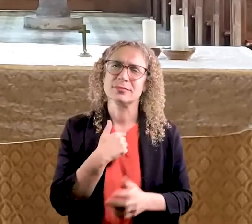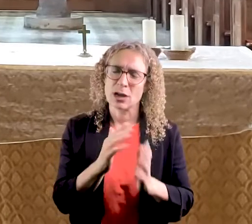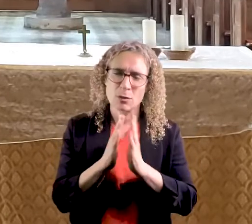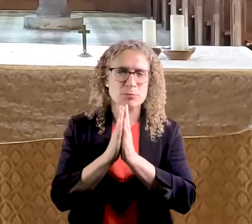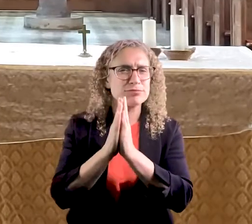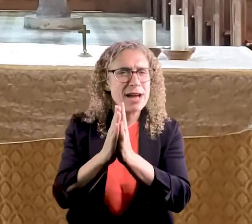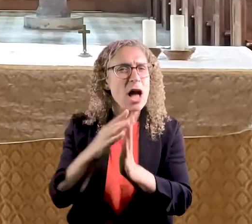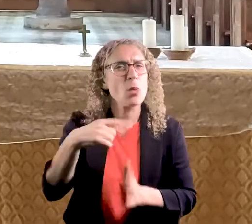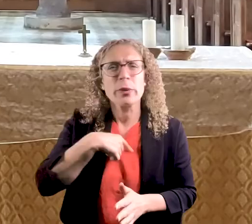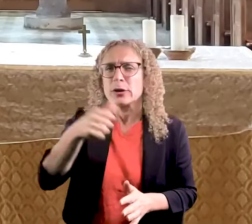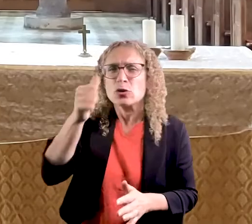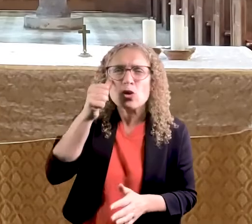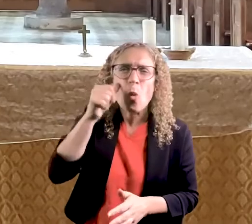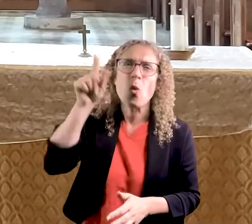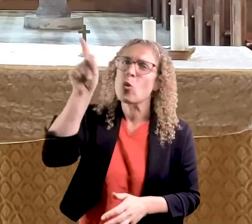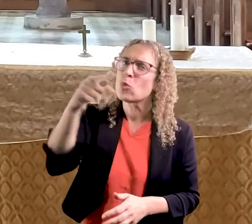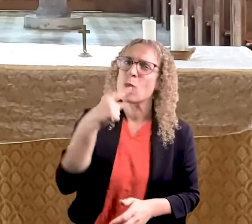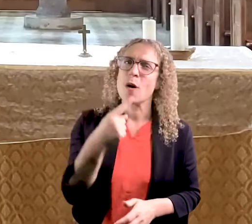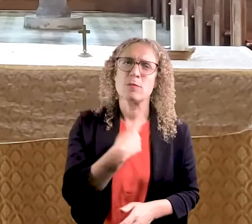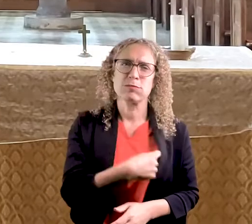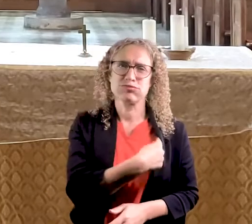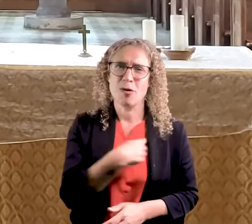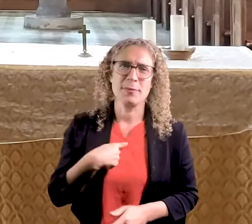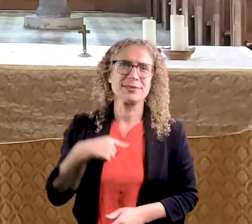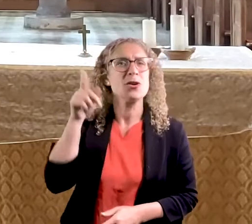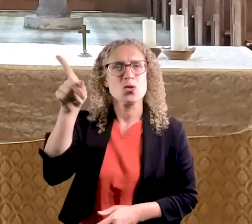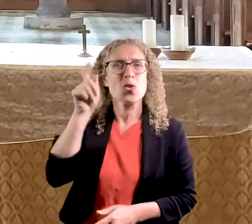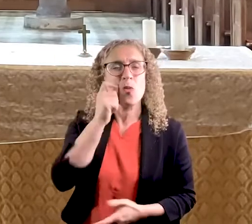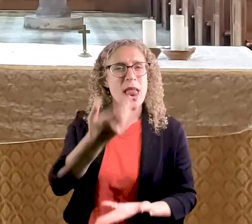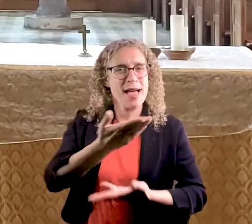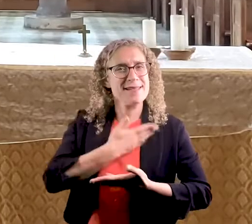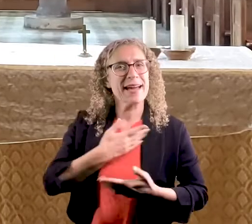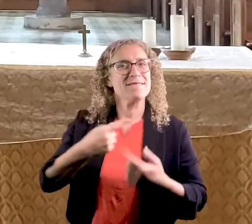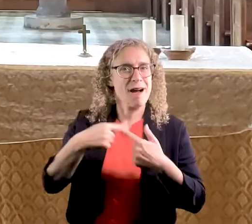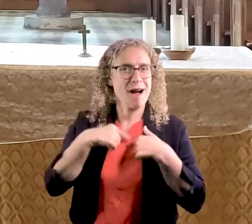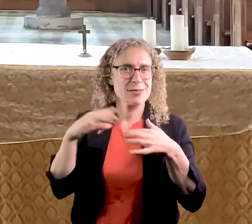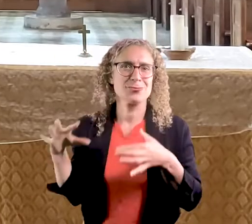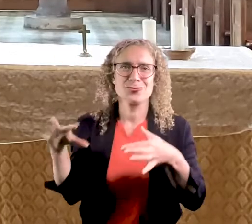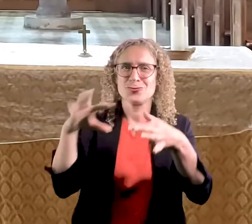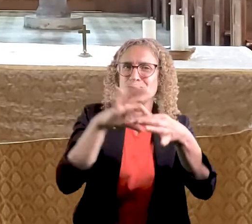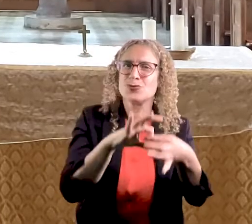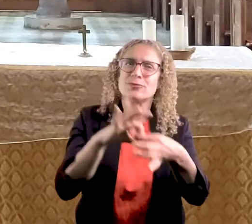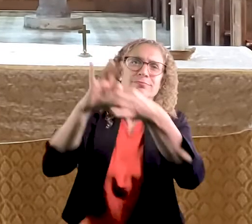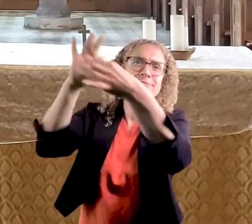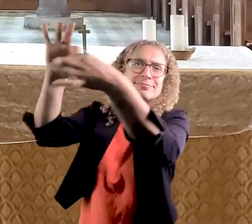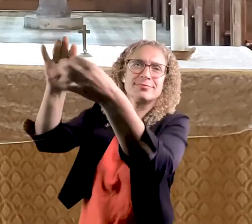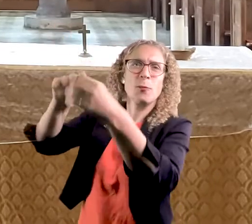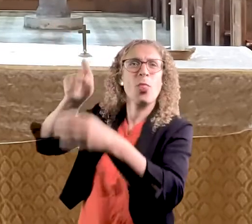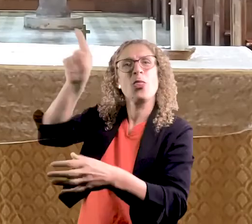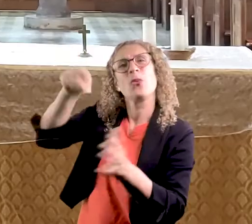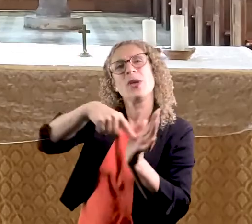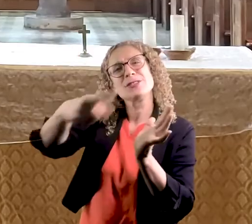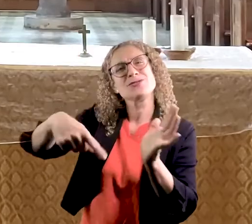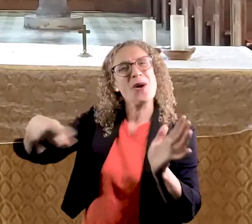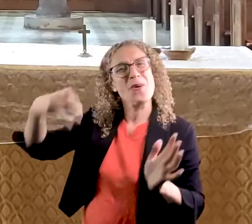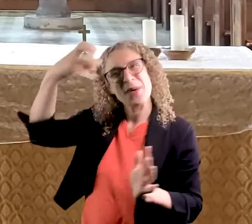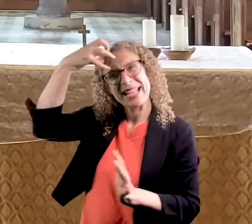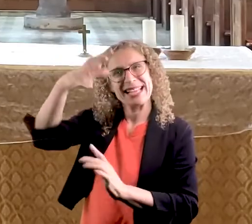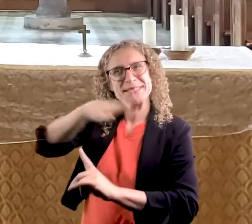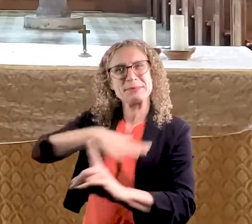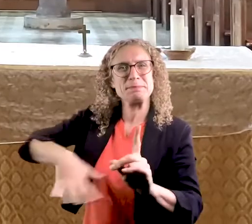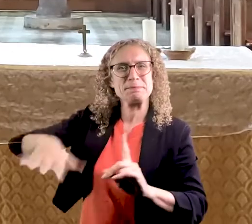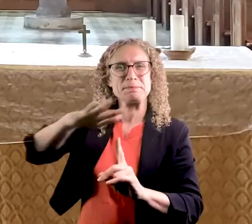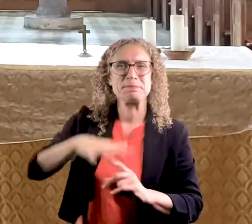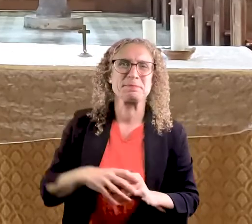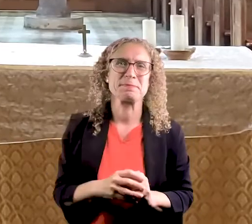We pray that, as promised, you will grant us with them a share in your